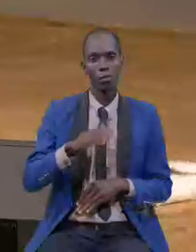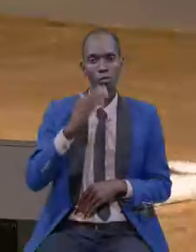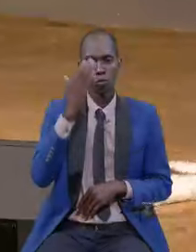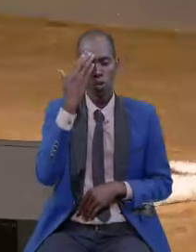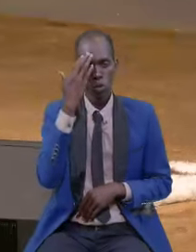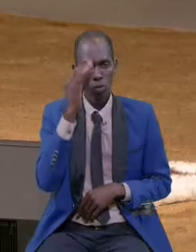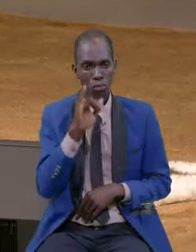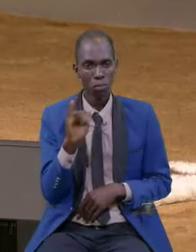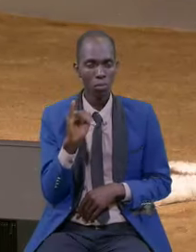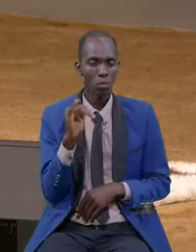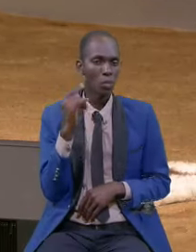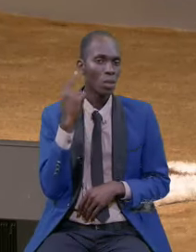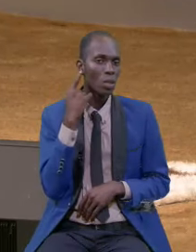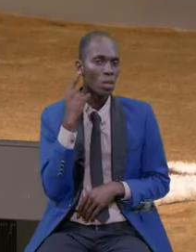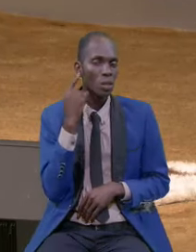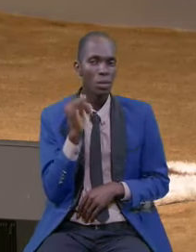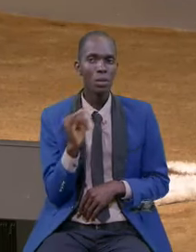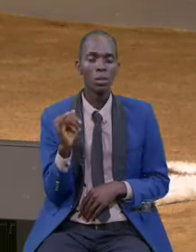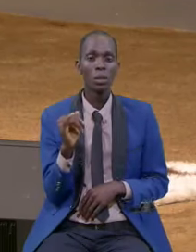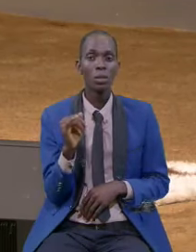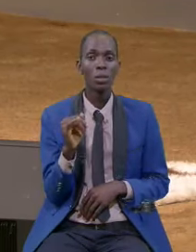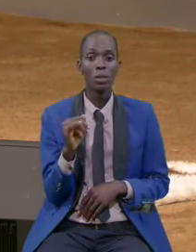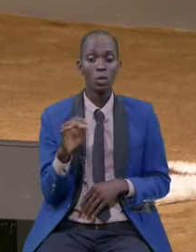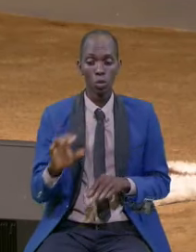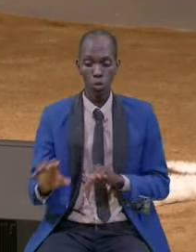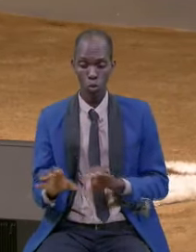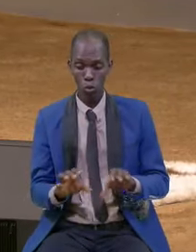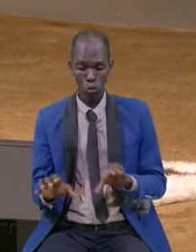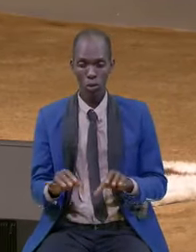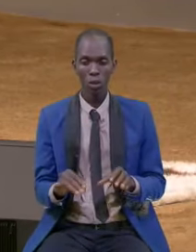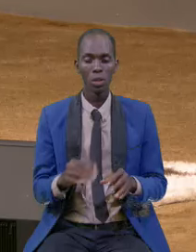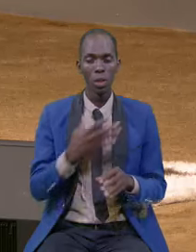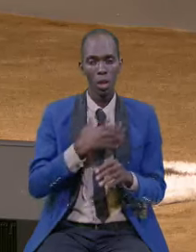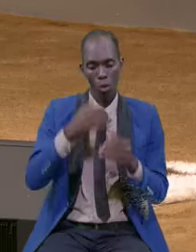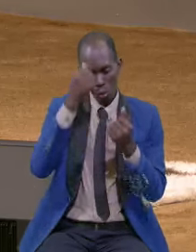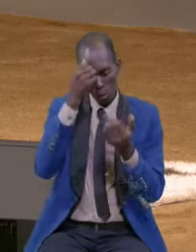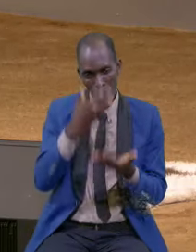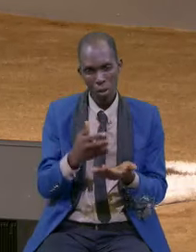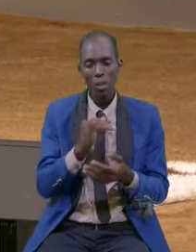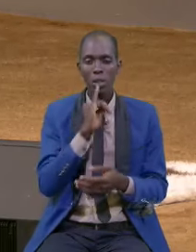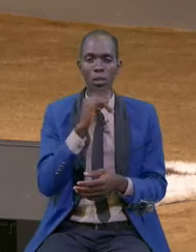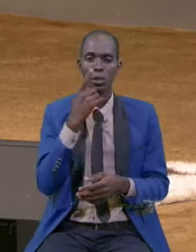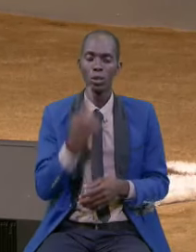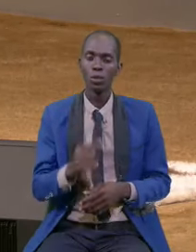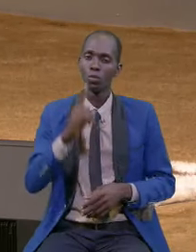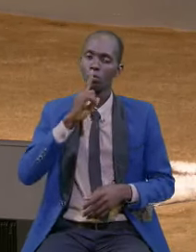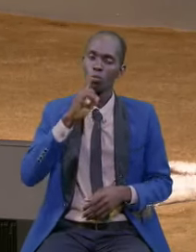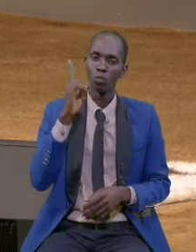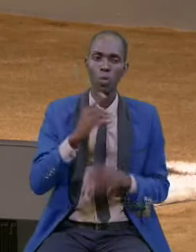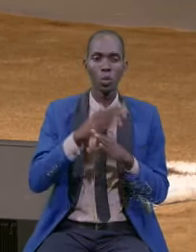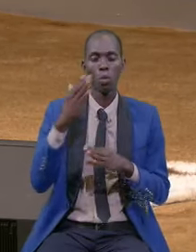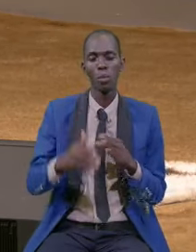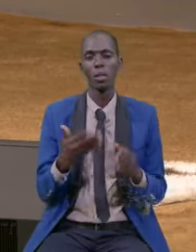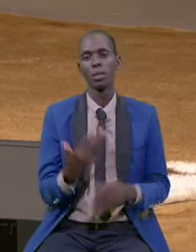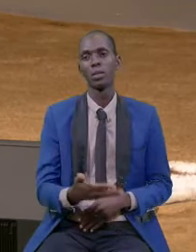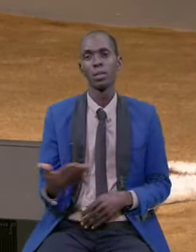hearing is one thing. Doing it, obeying is the real thing. He obeyed and he